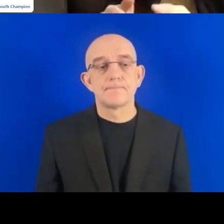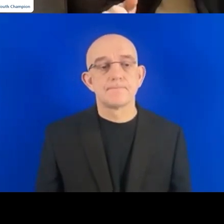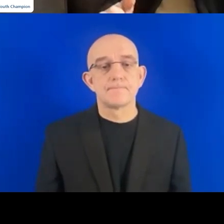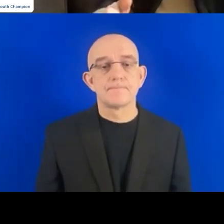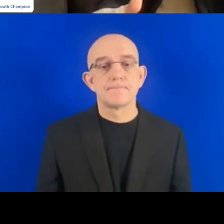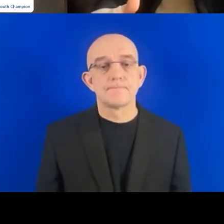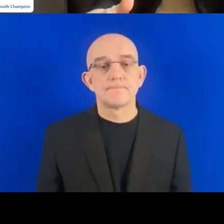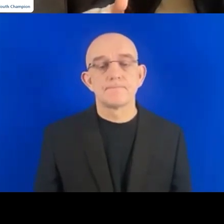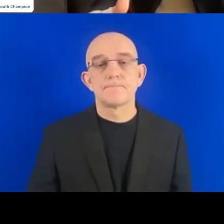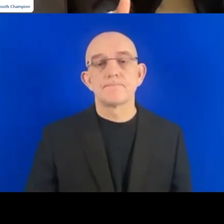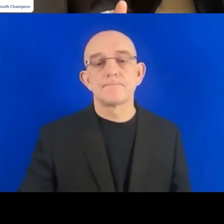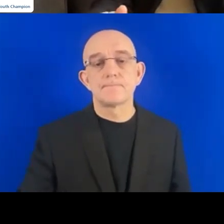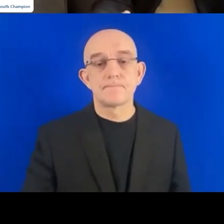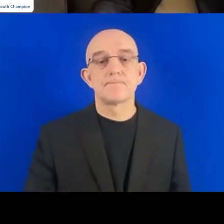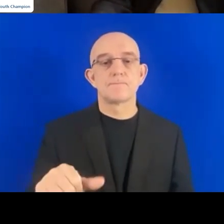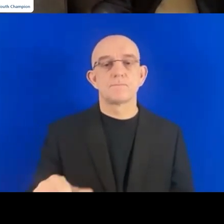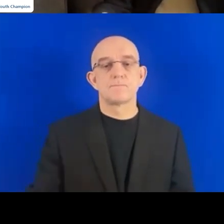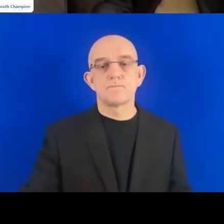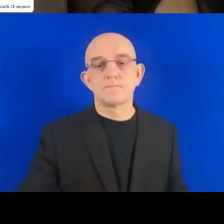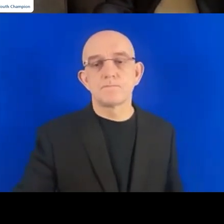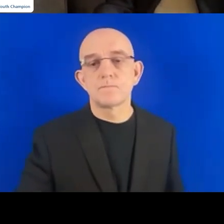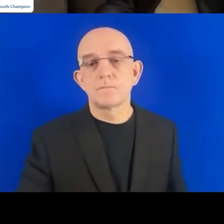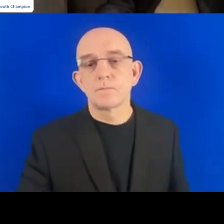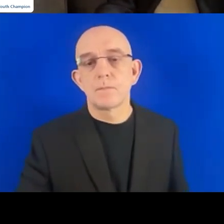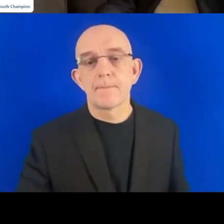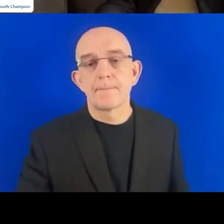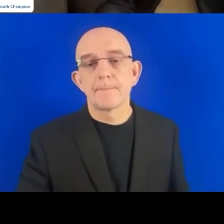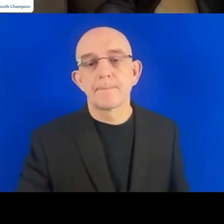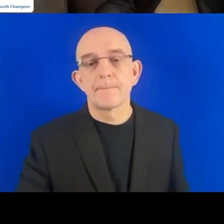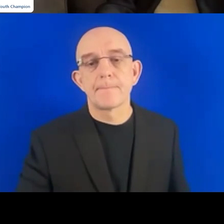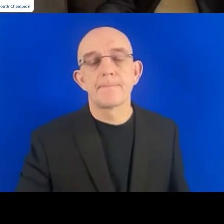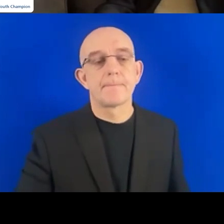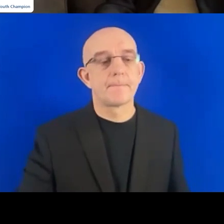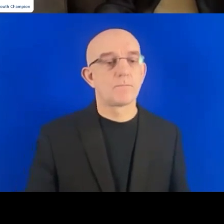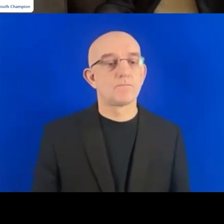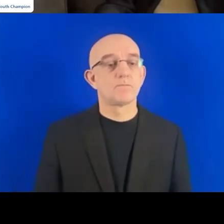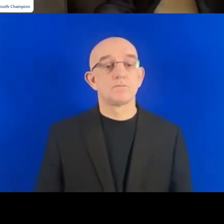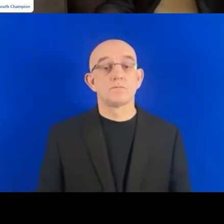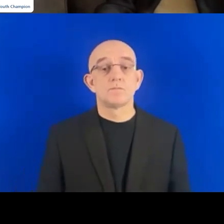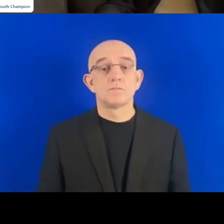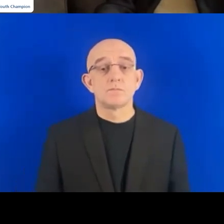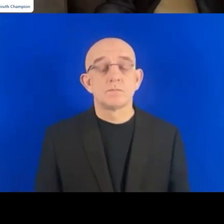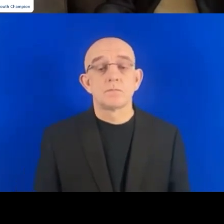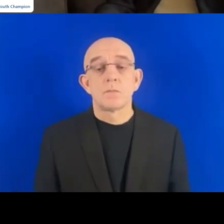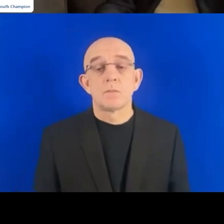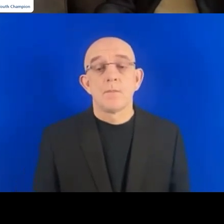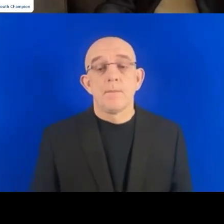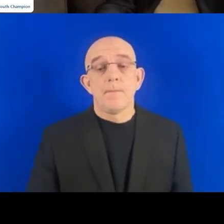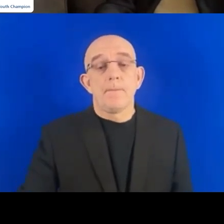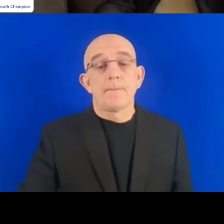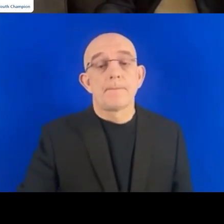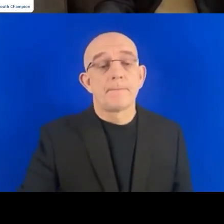horizontal and vertical collaboration, meaning involving in action and intervention many